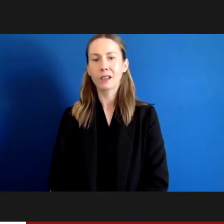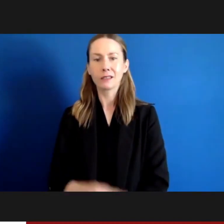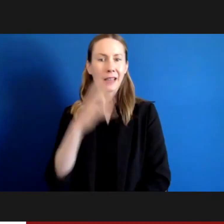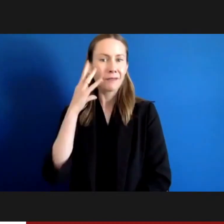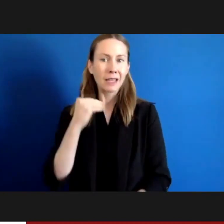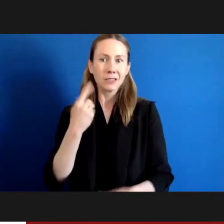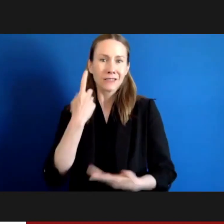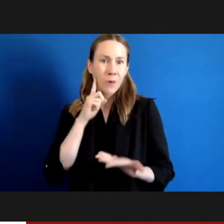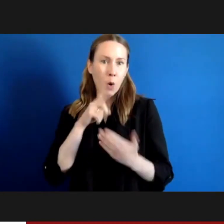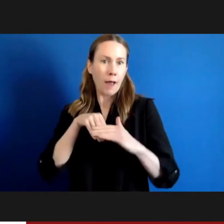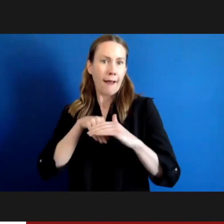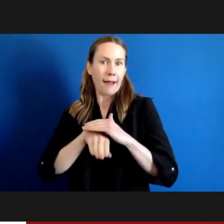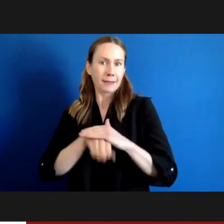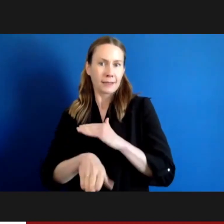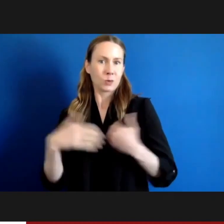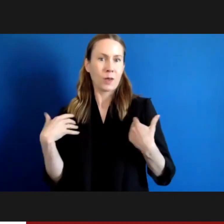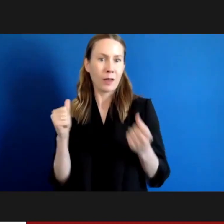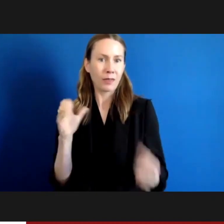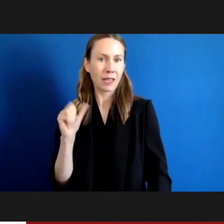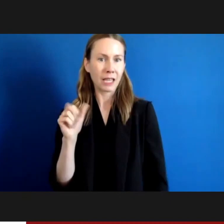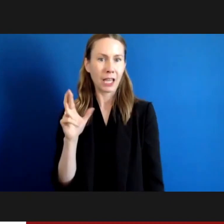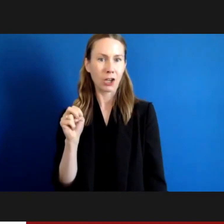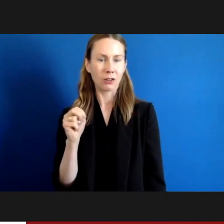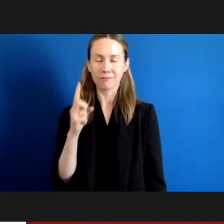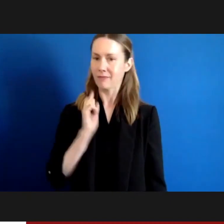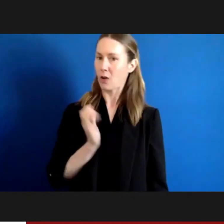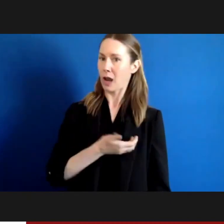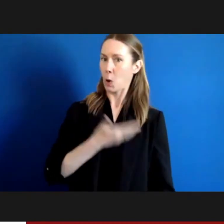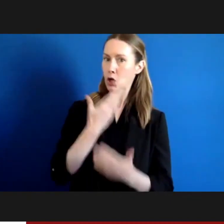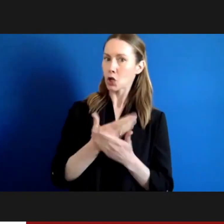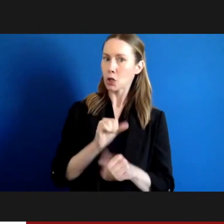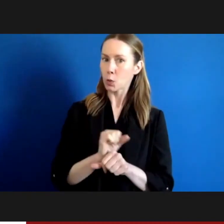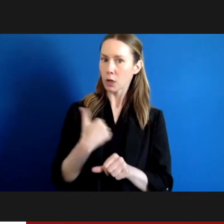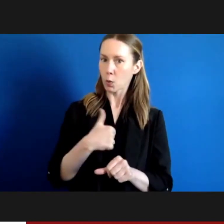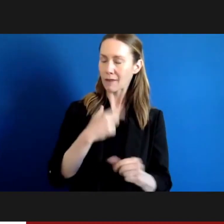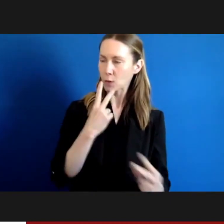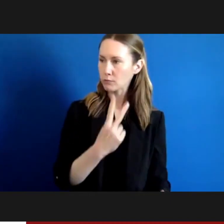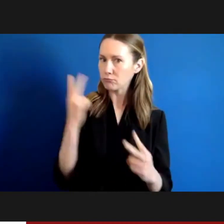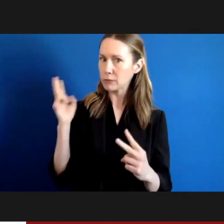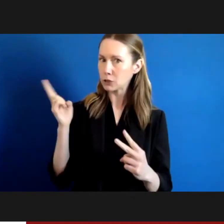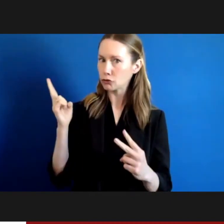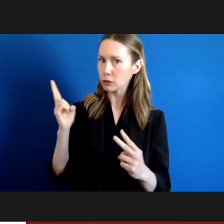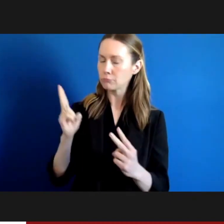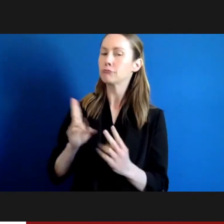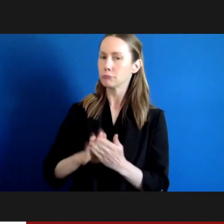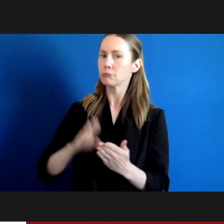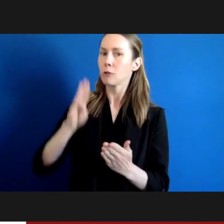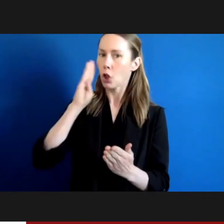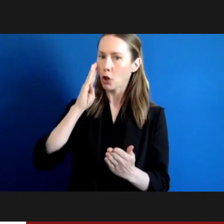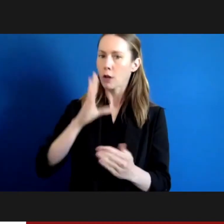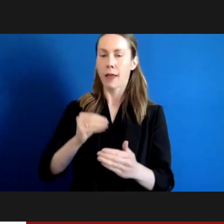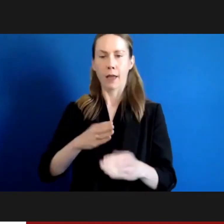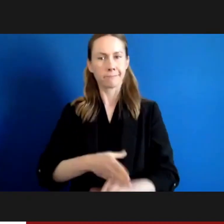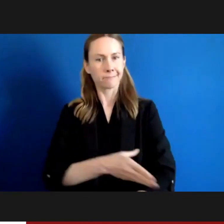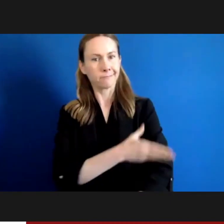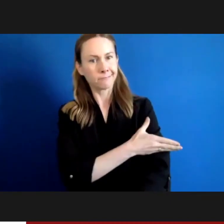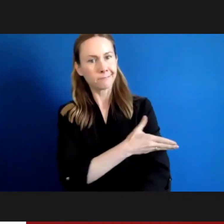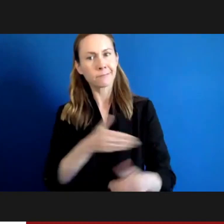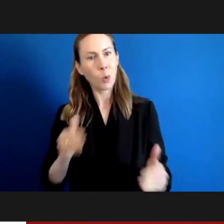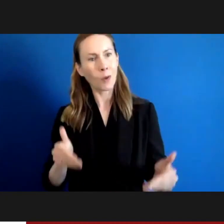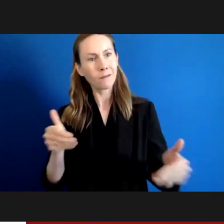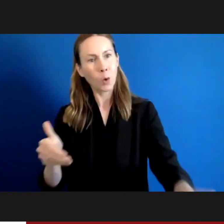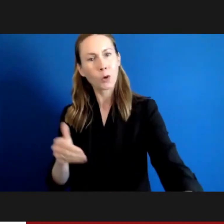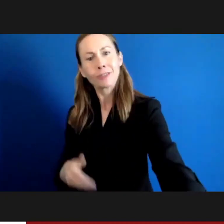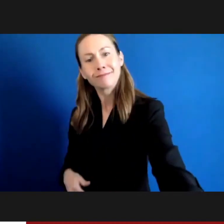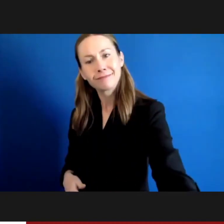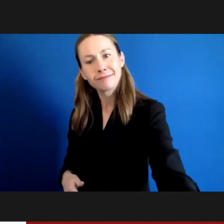accessing healthcare. To do good work, we need to engage with these histories. We need to learn from them, and we need to find ways to do better as we move forward. And